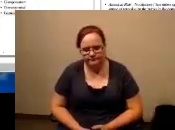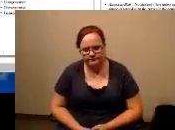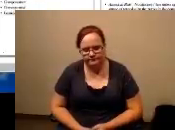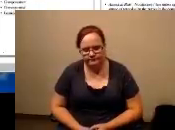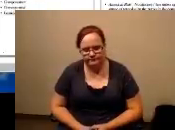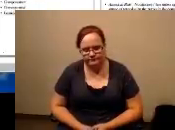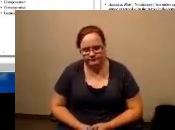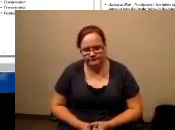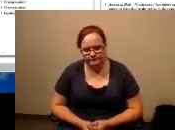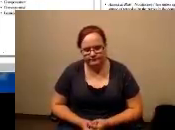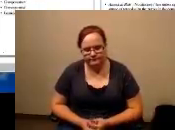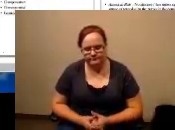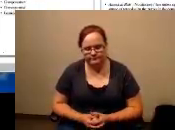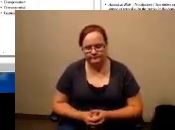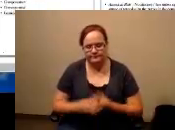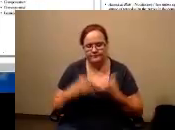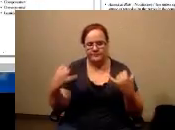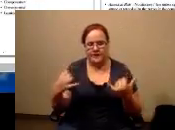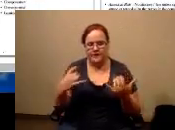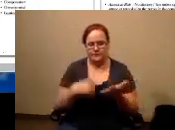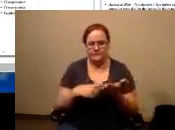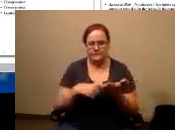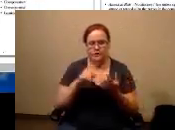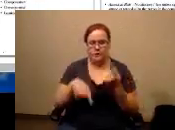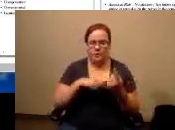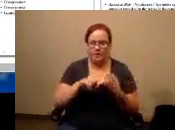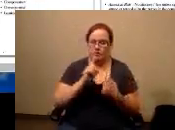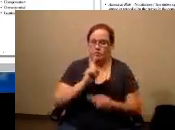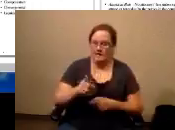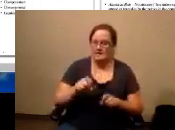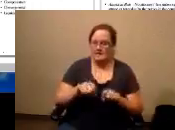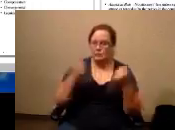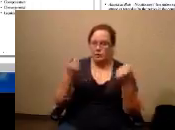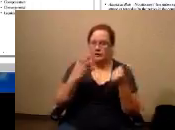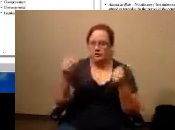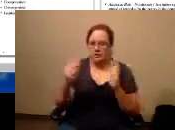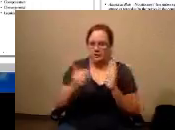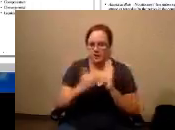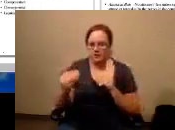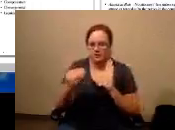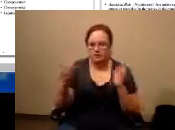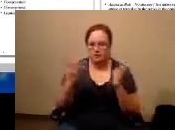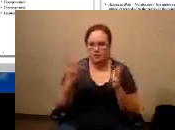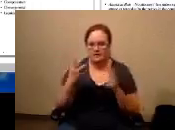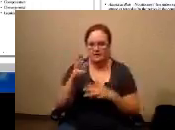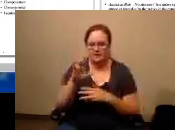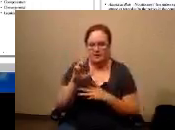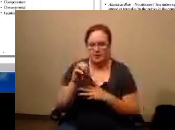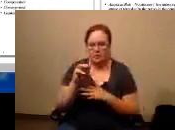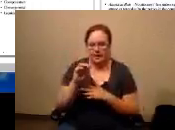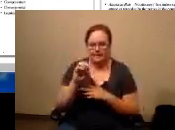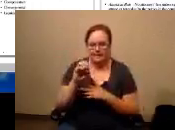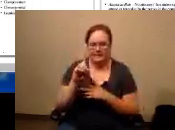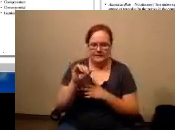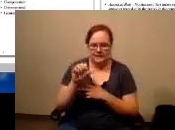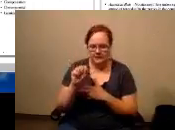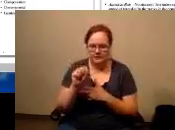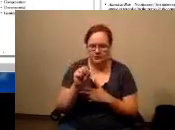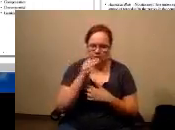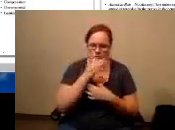Now, let's talk about what happens when there is a breach and a lawsuit. What are the remedies? And we'll talk about damages in a